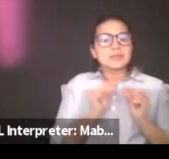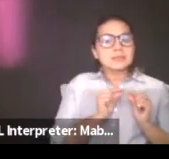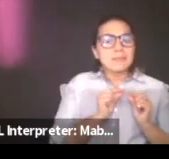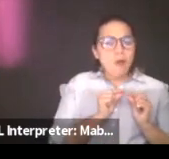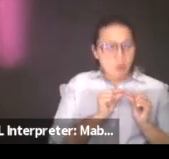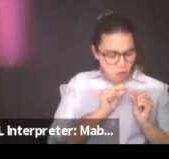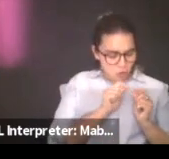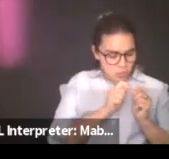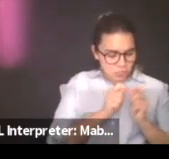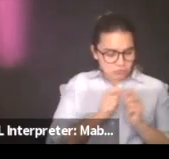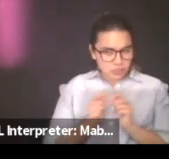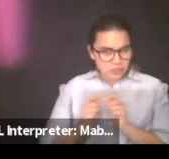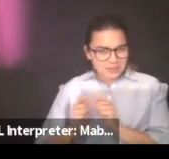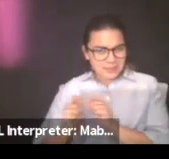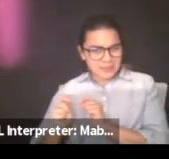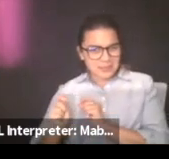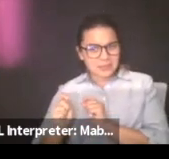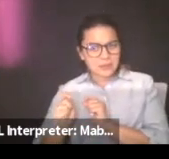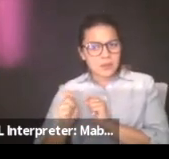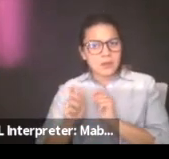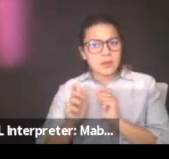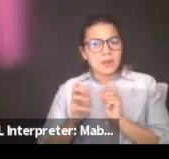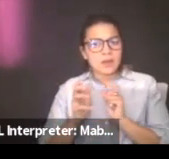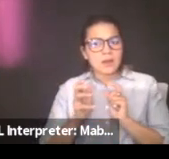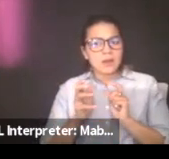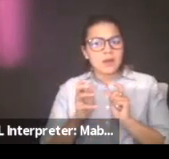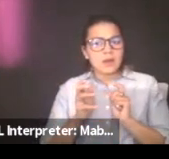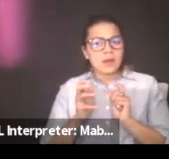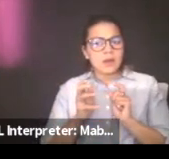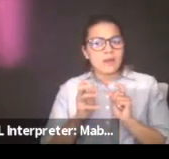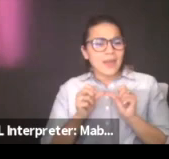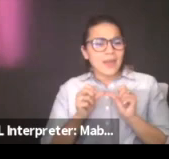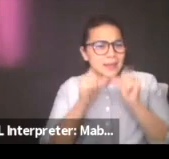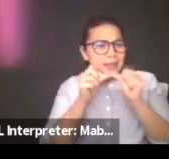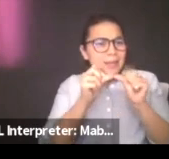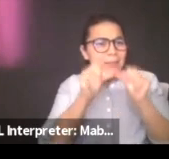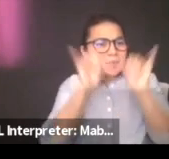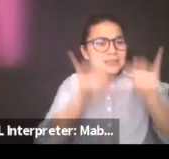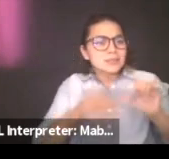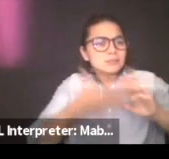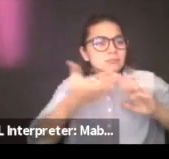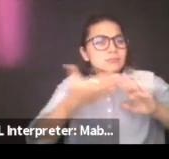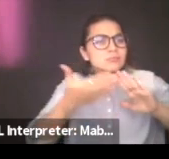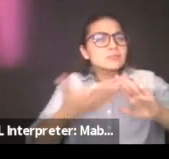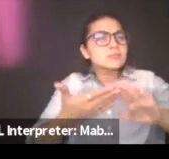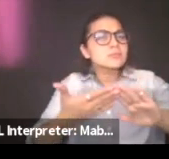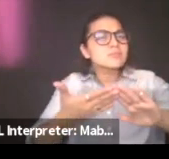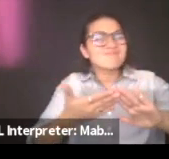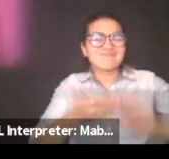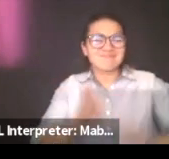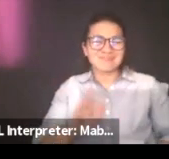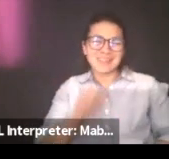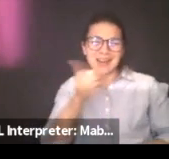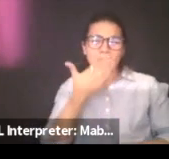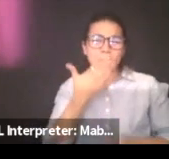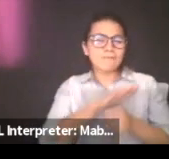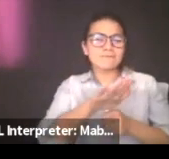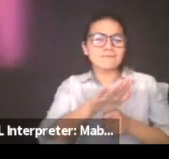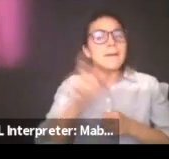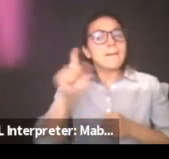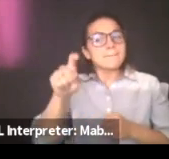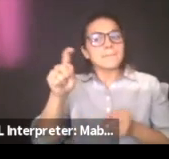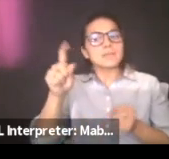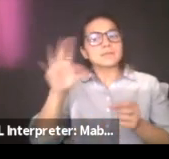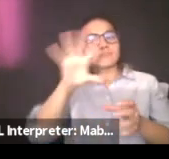to reify and maintain a system, that they need to be abandoned, and that we have to be in deep, deep dialogue with community organizers